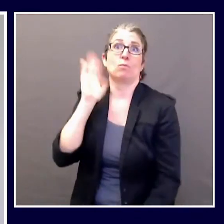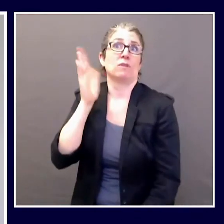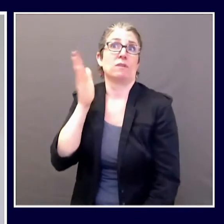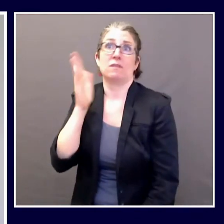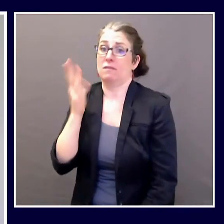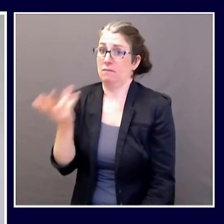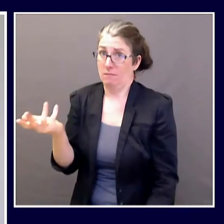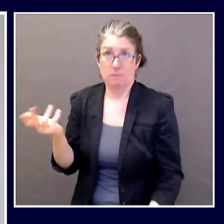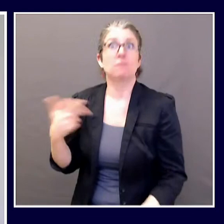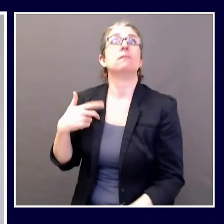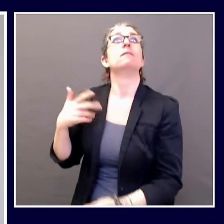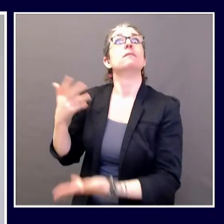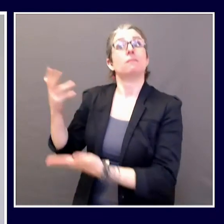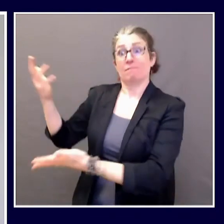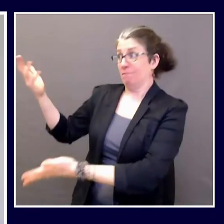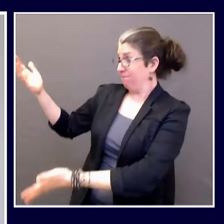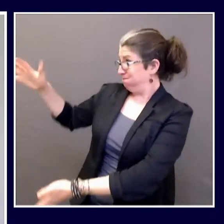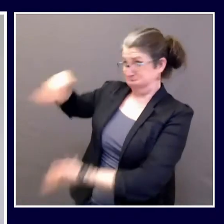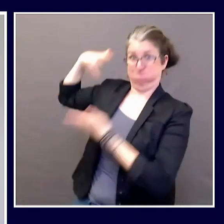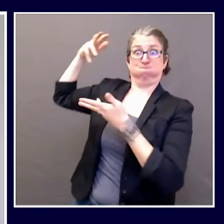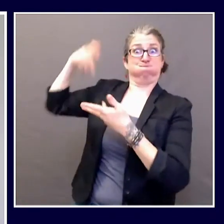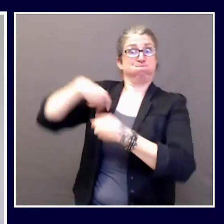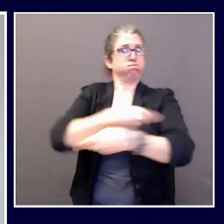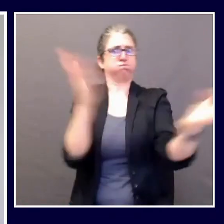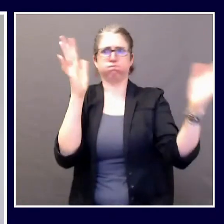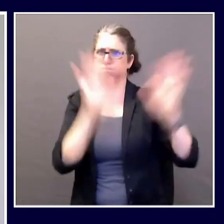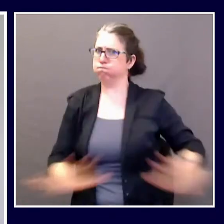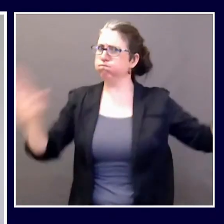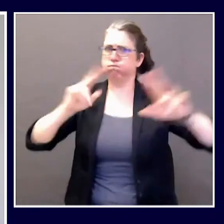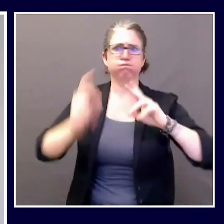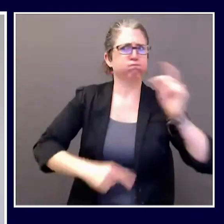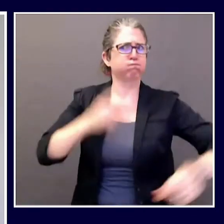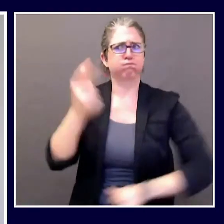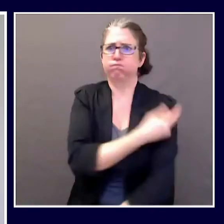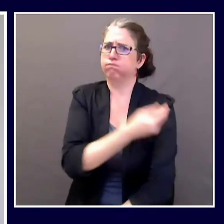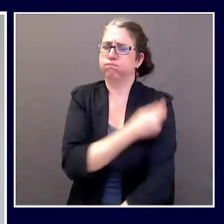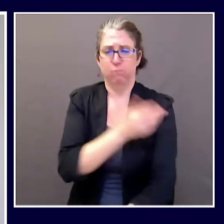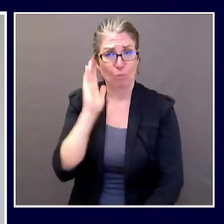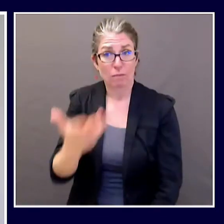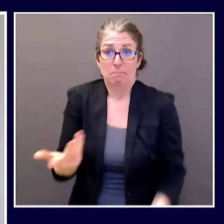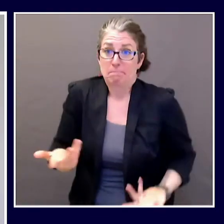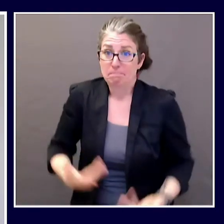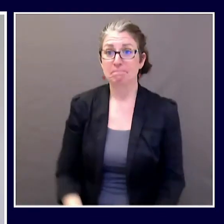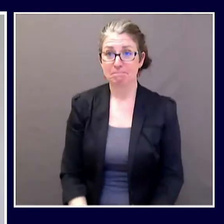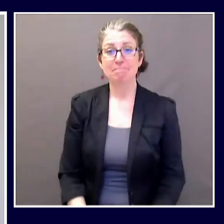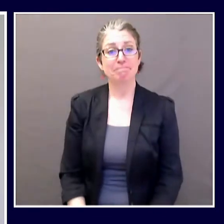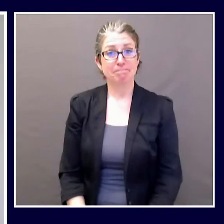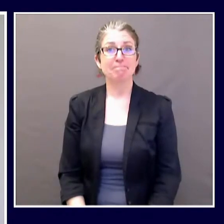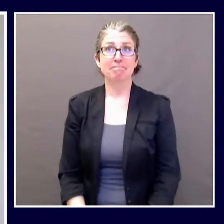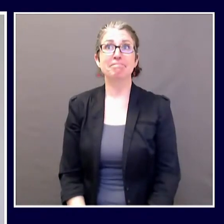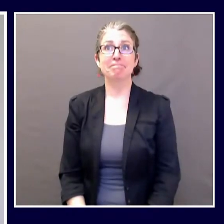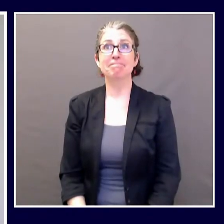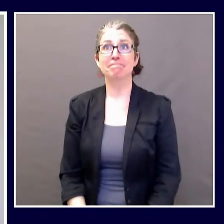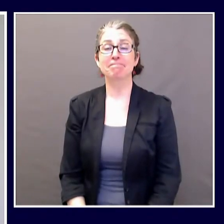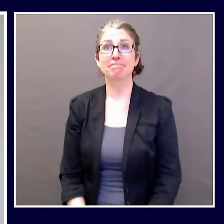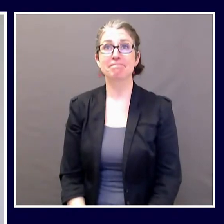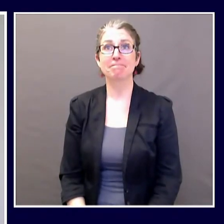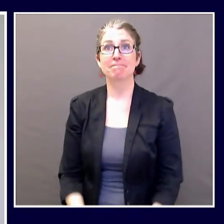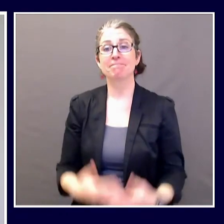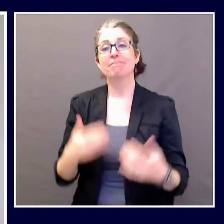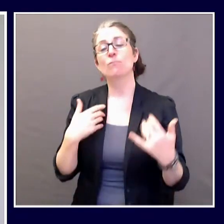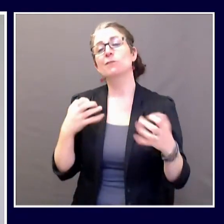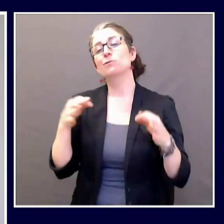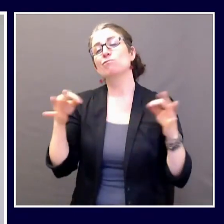Finally, I'd like to take a moment to step back and think about where we are as a state.